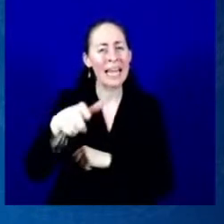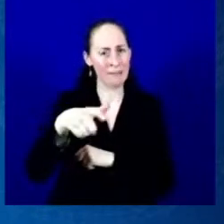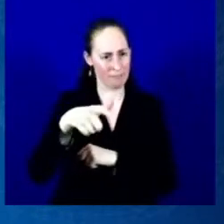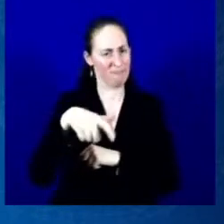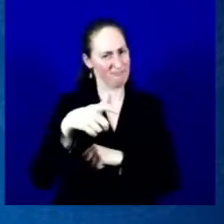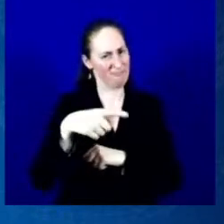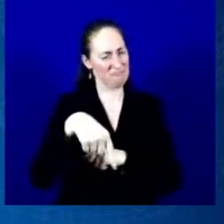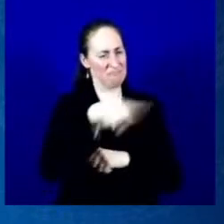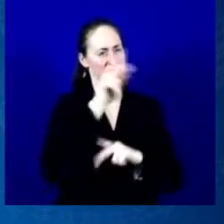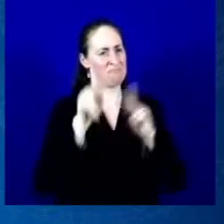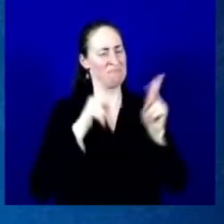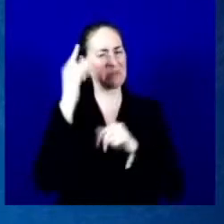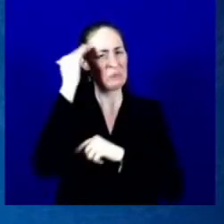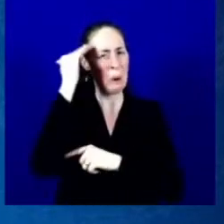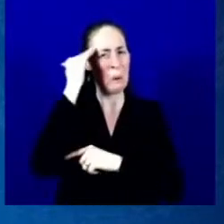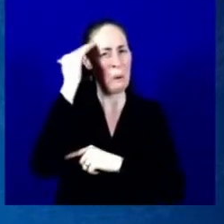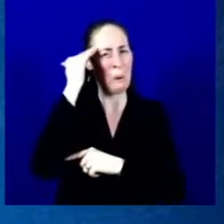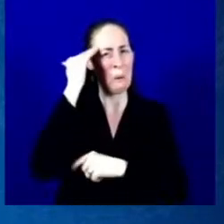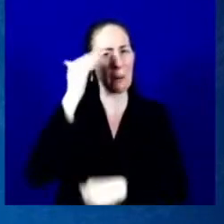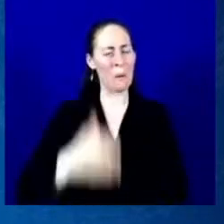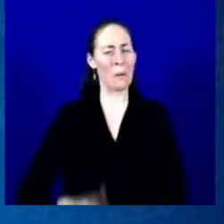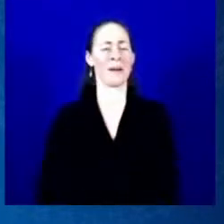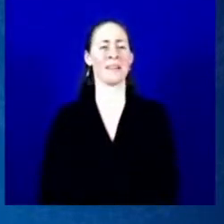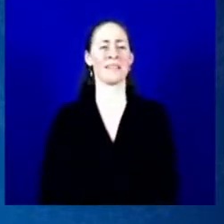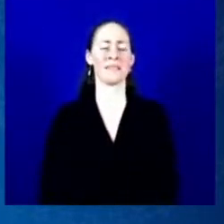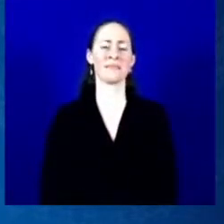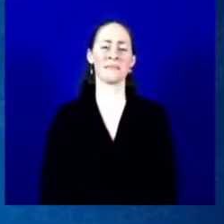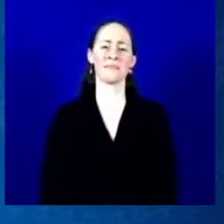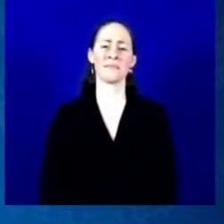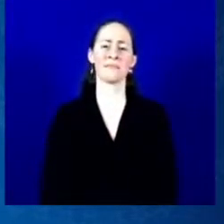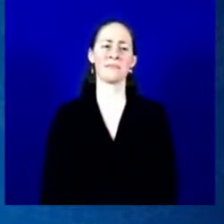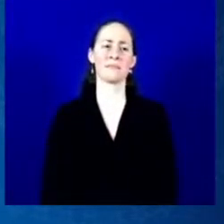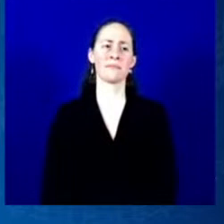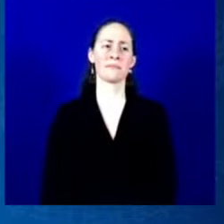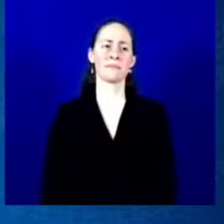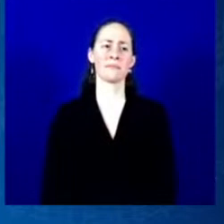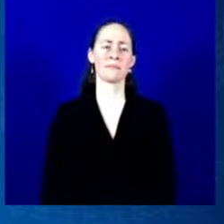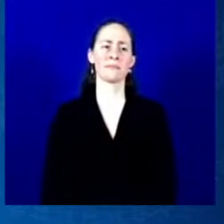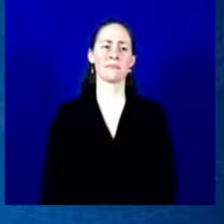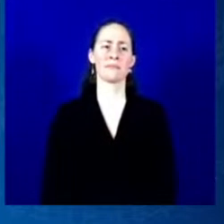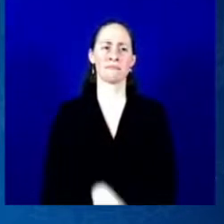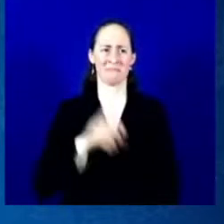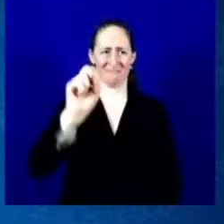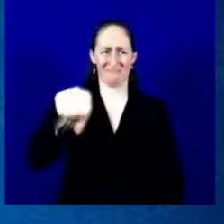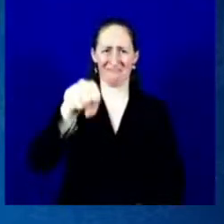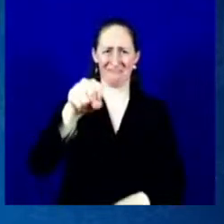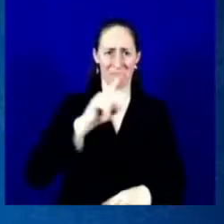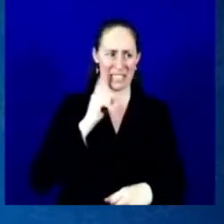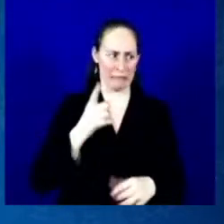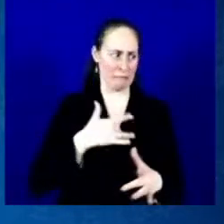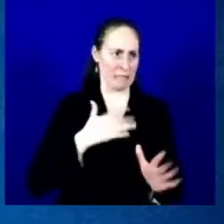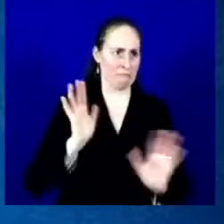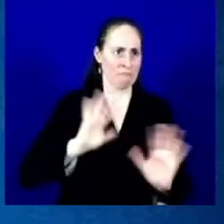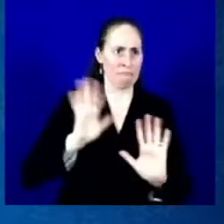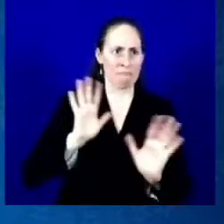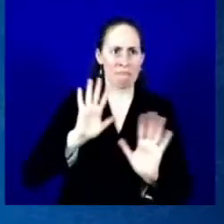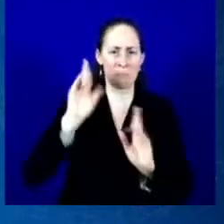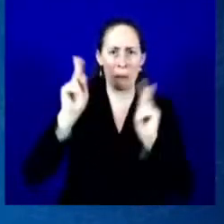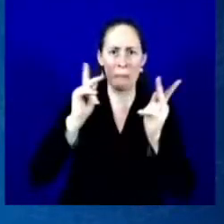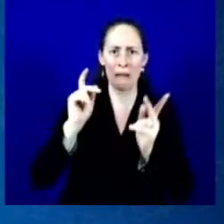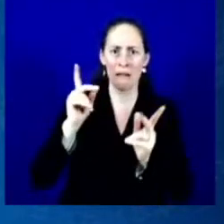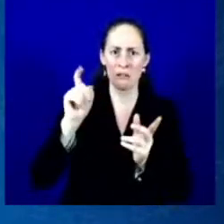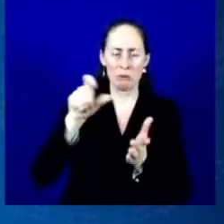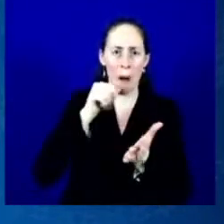people today who are able to buy a gun but shouldn't be able to buy a gun. These kinds of reasonable reforms have